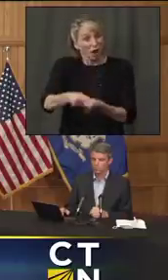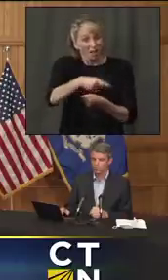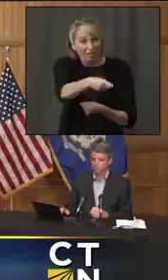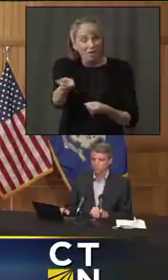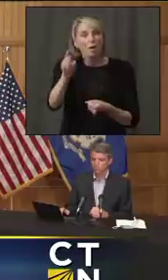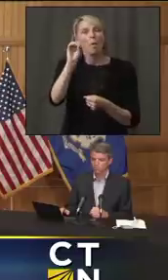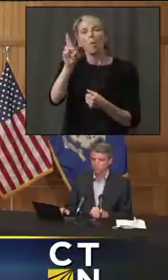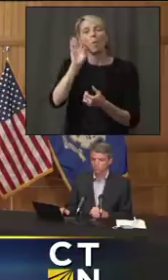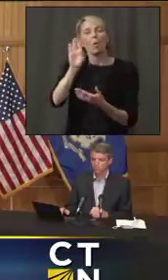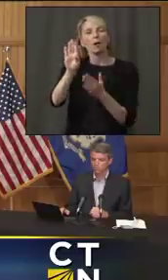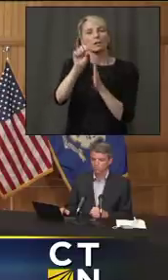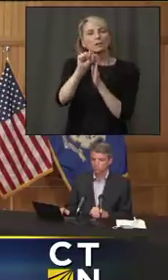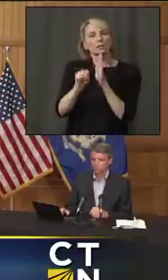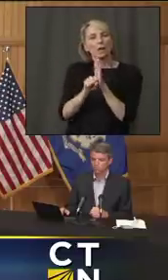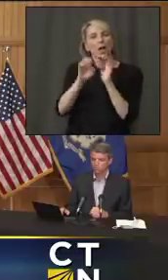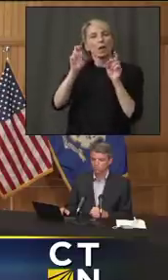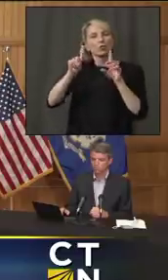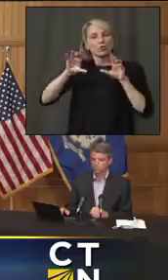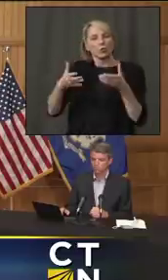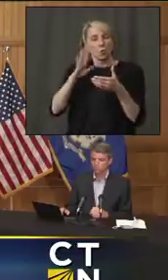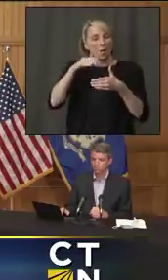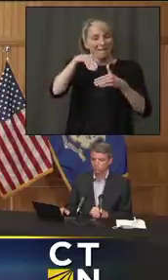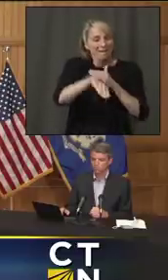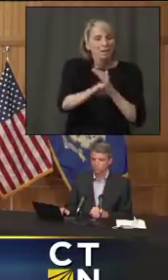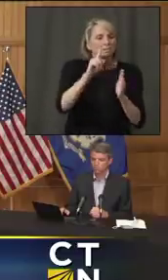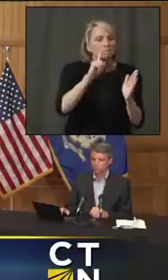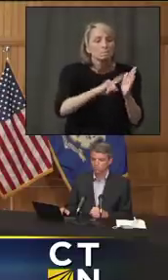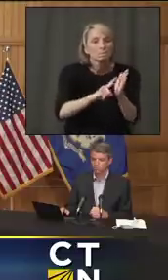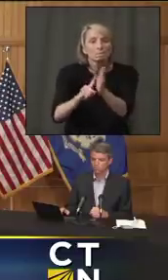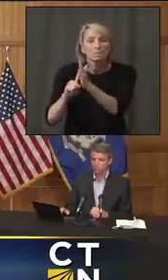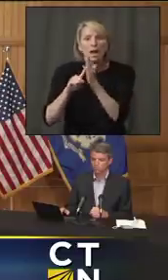inspections and paperwork being filed?